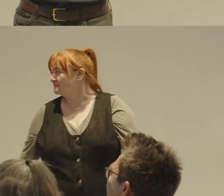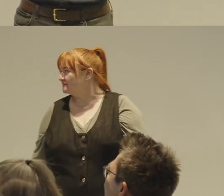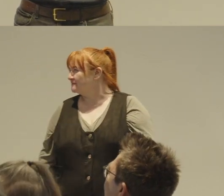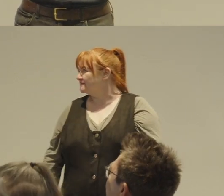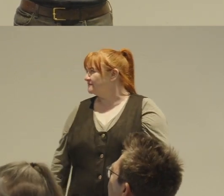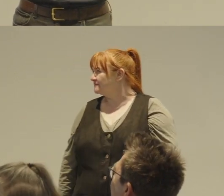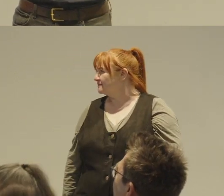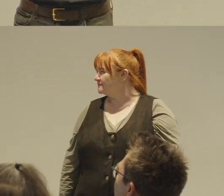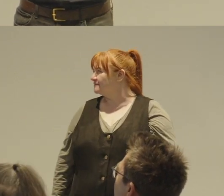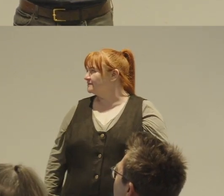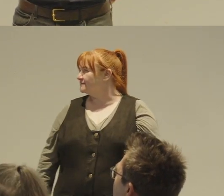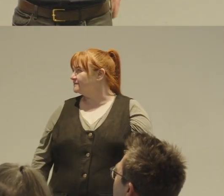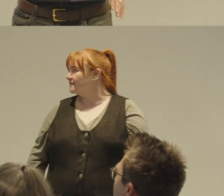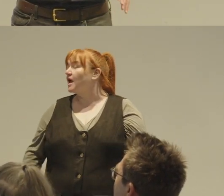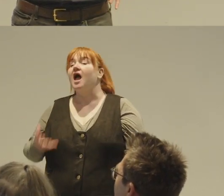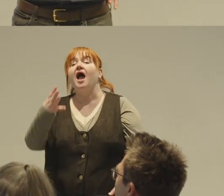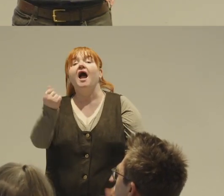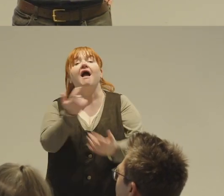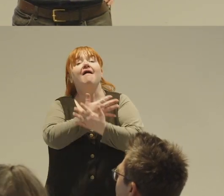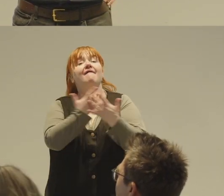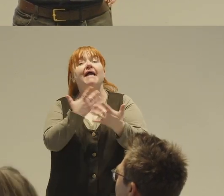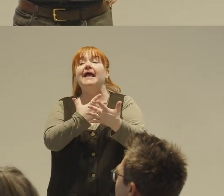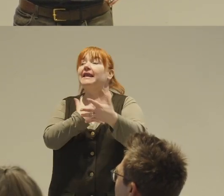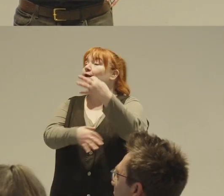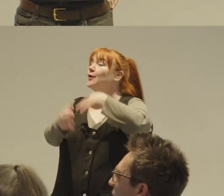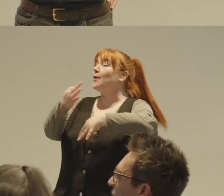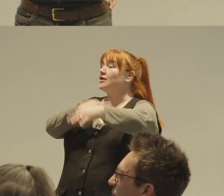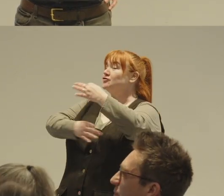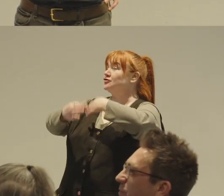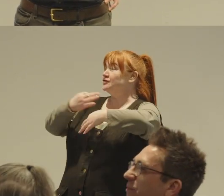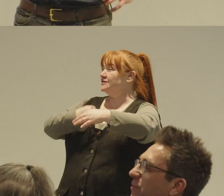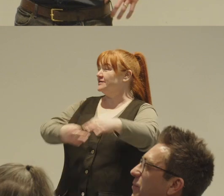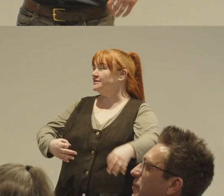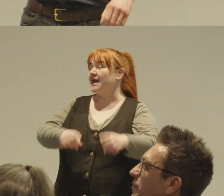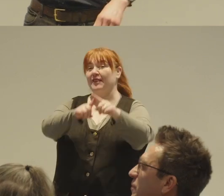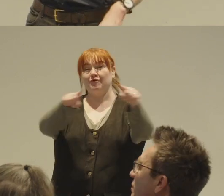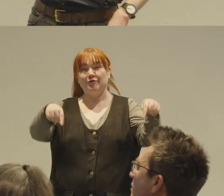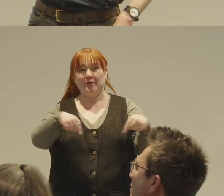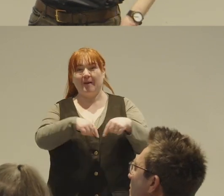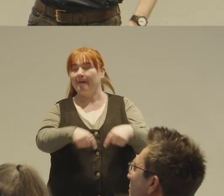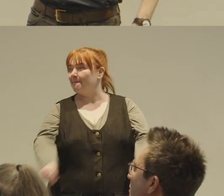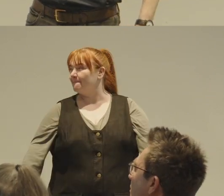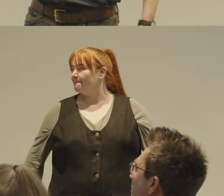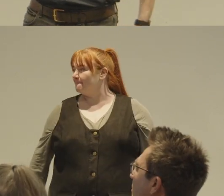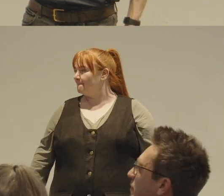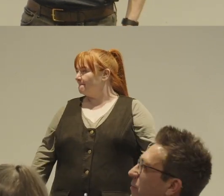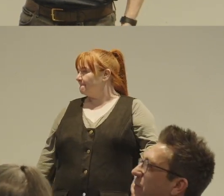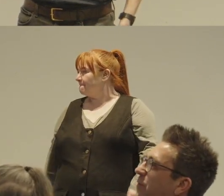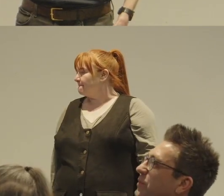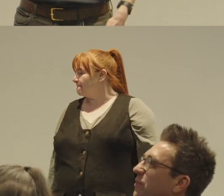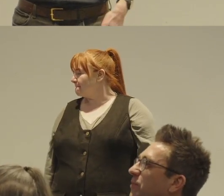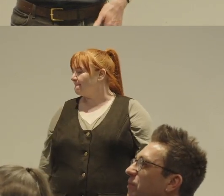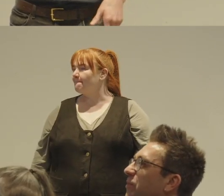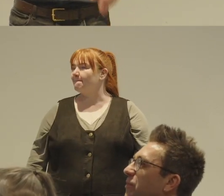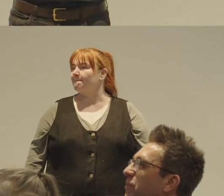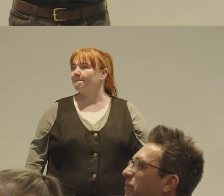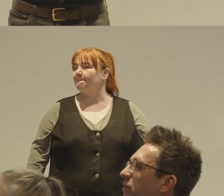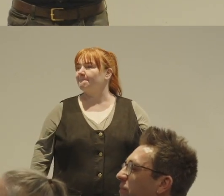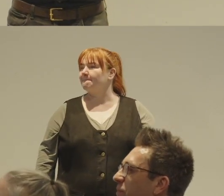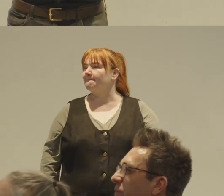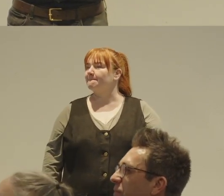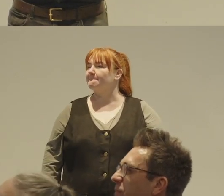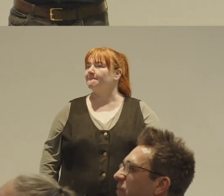Does anyone in the room have any questions? Oh, Grace might need to steal a mic. Thanks, Ryan.